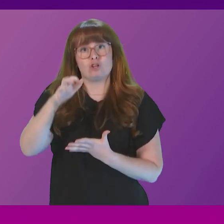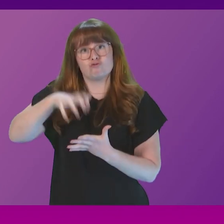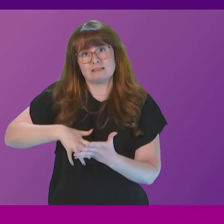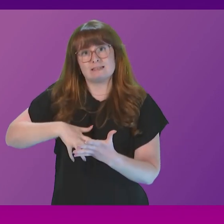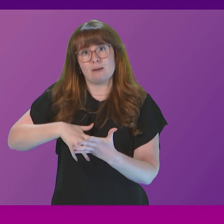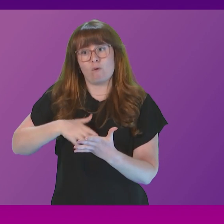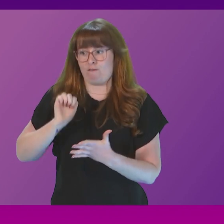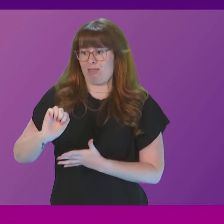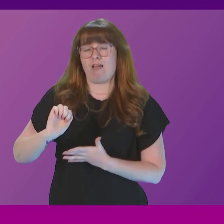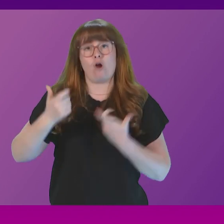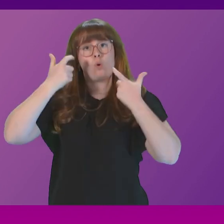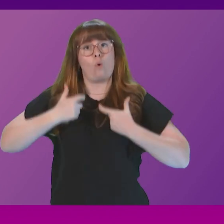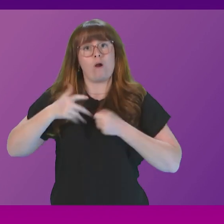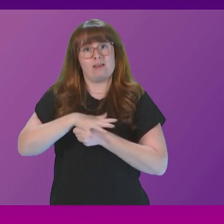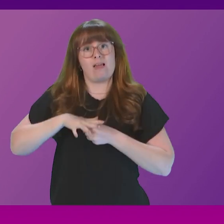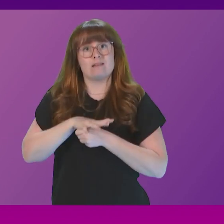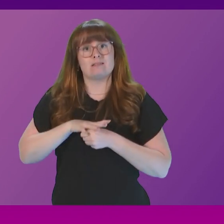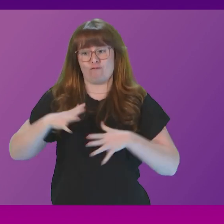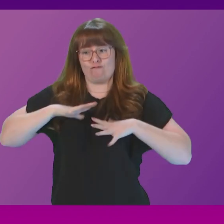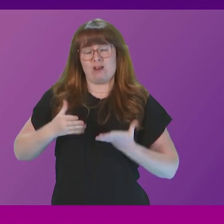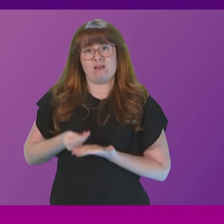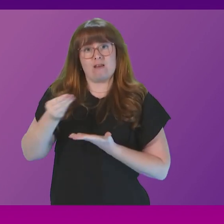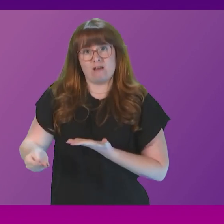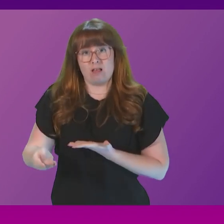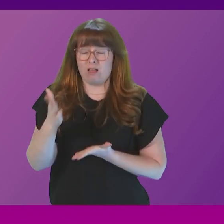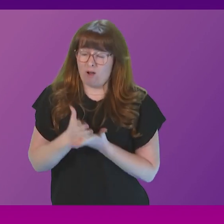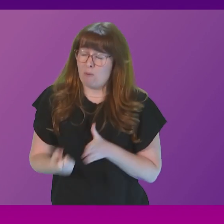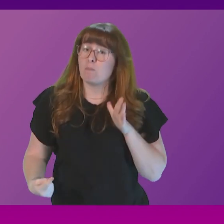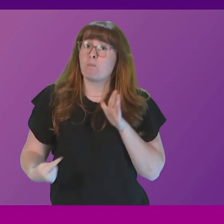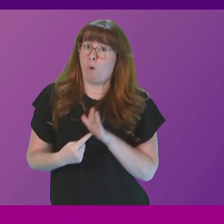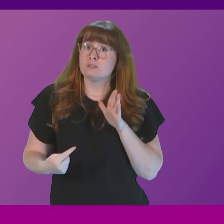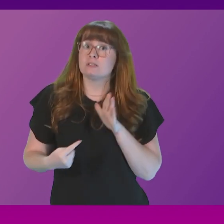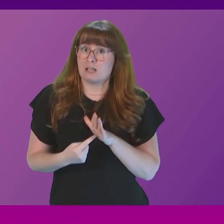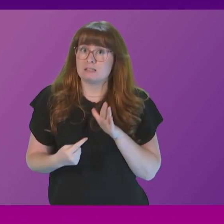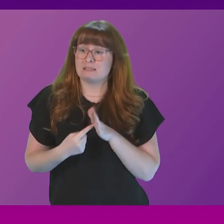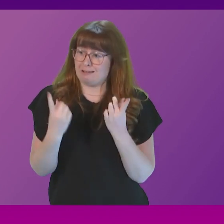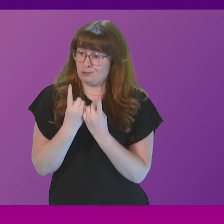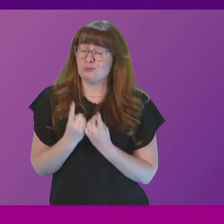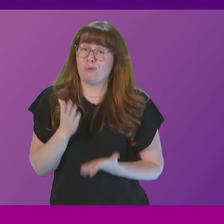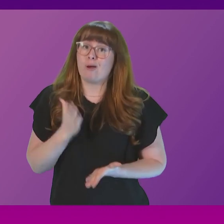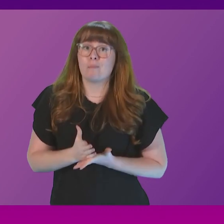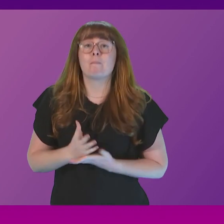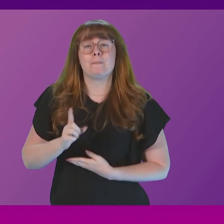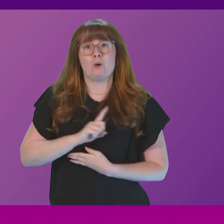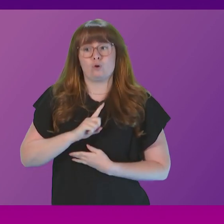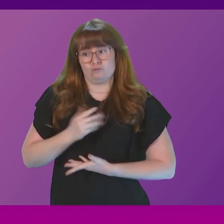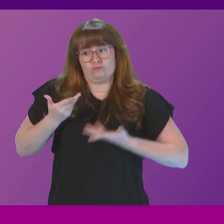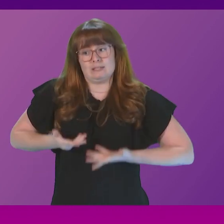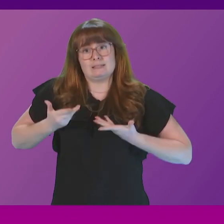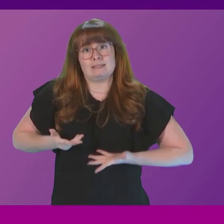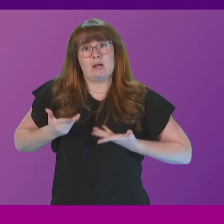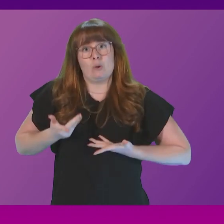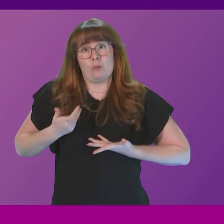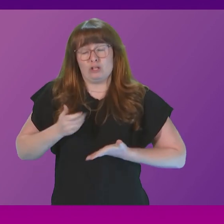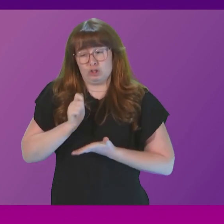transcripts of their court cases. This is a very important issue because at present they're